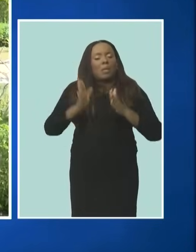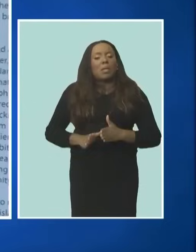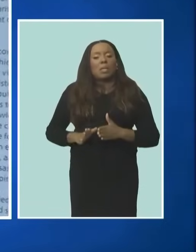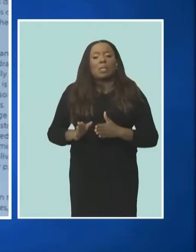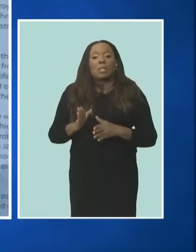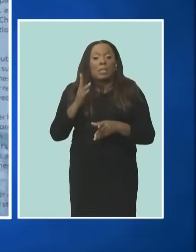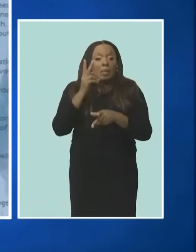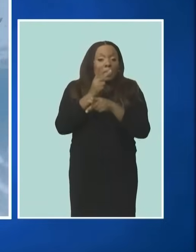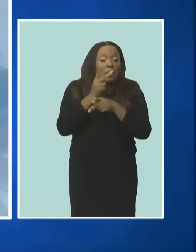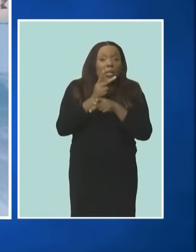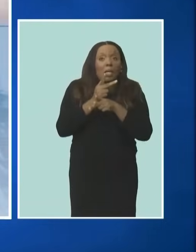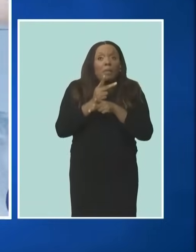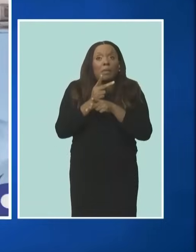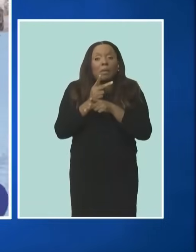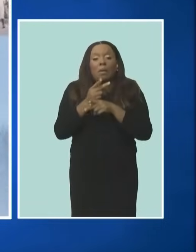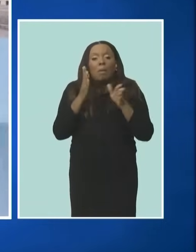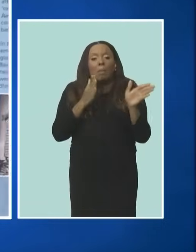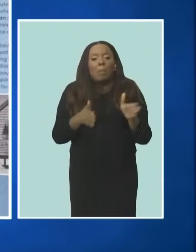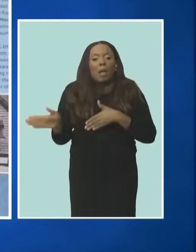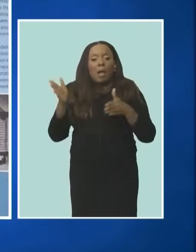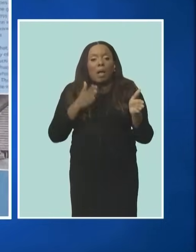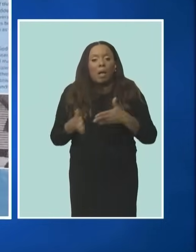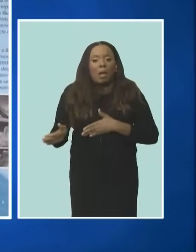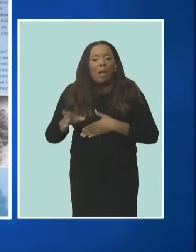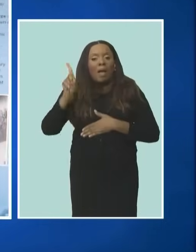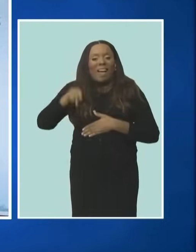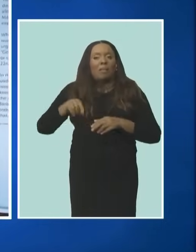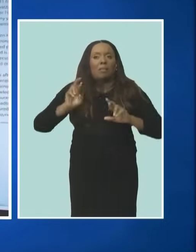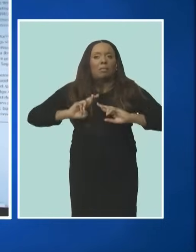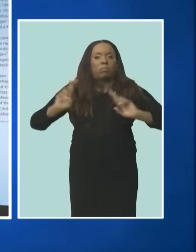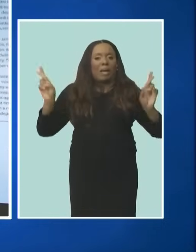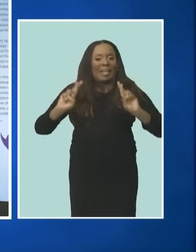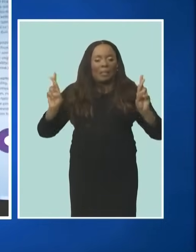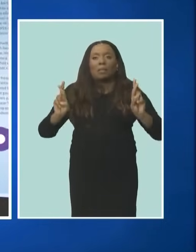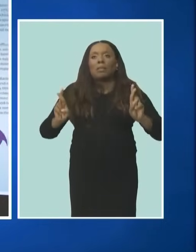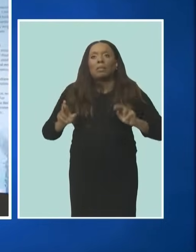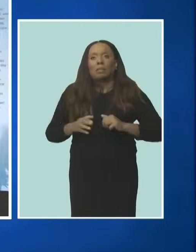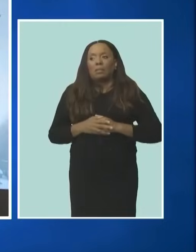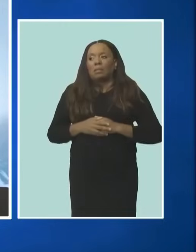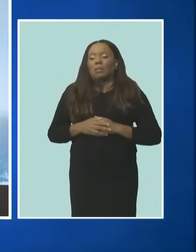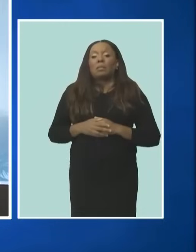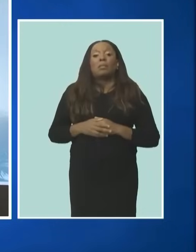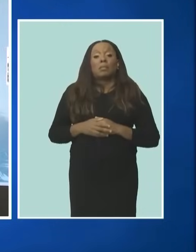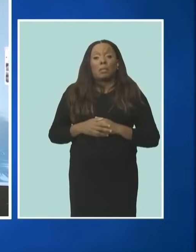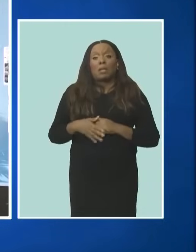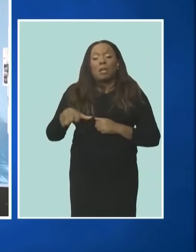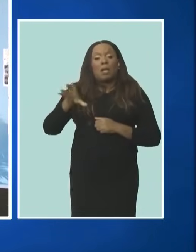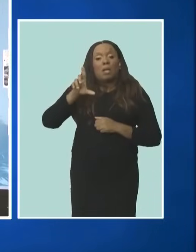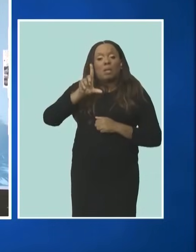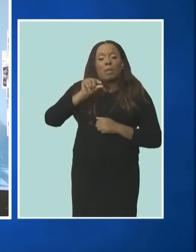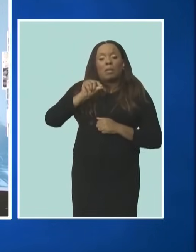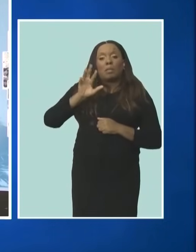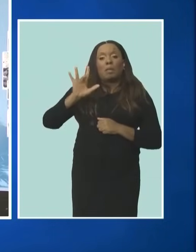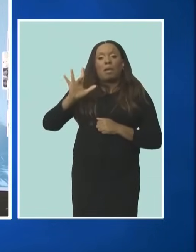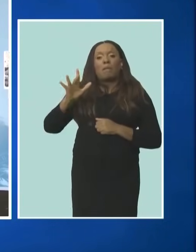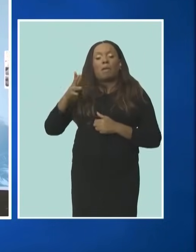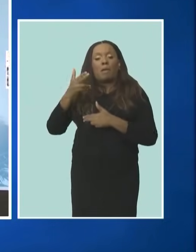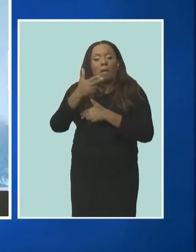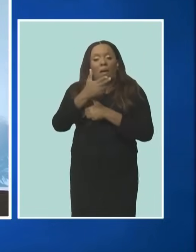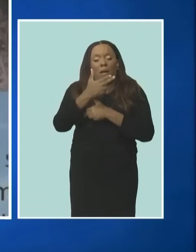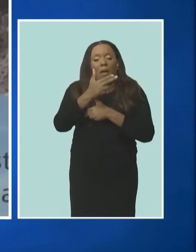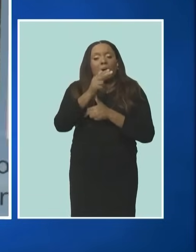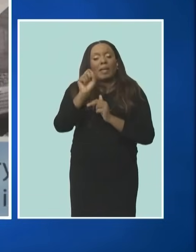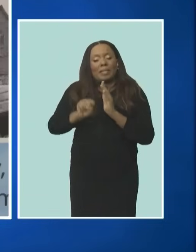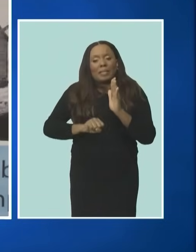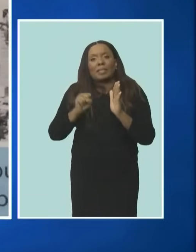seriously. The exhibition will be up for the rest of the 2025 Atlantic hurricane season at the Barbados